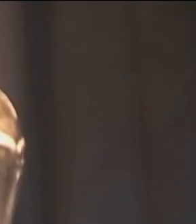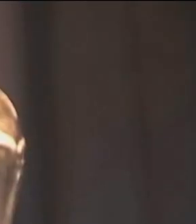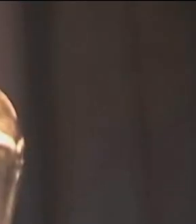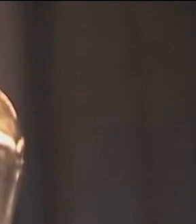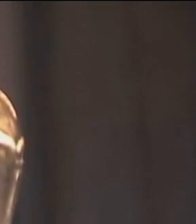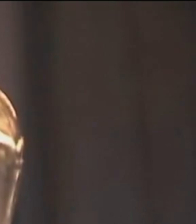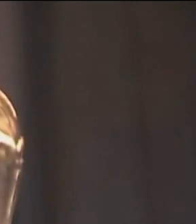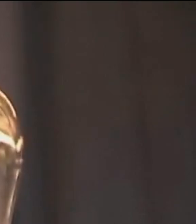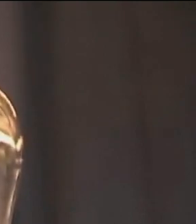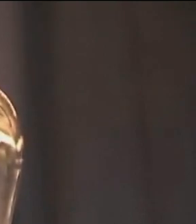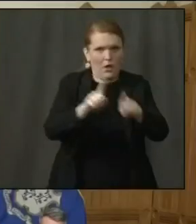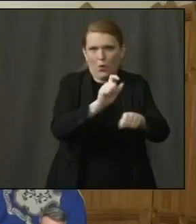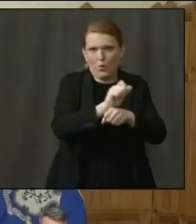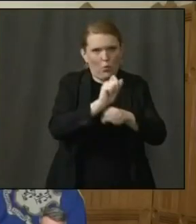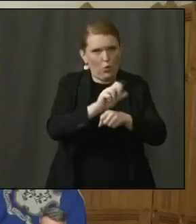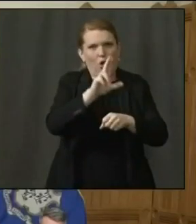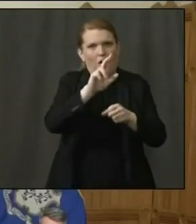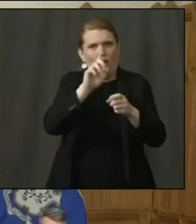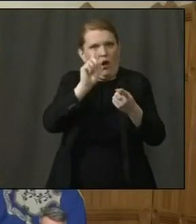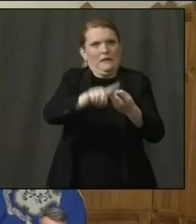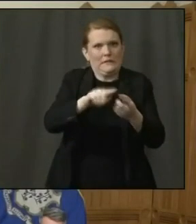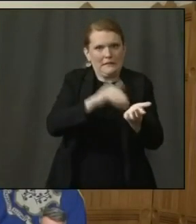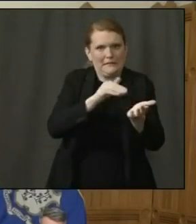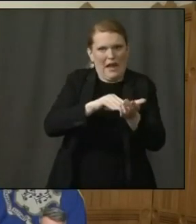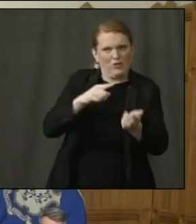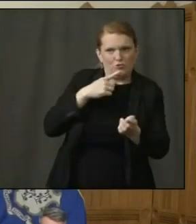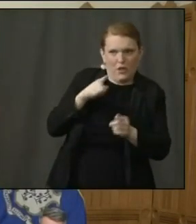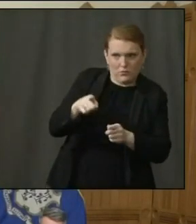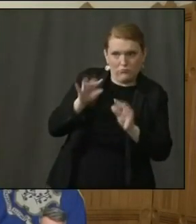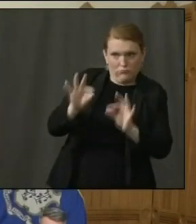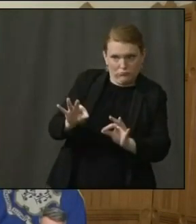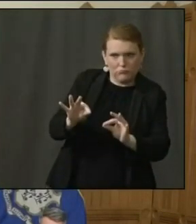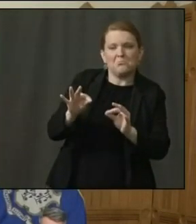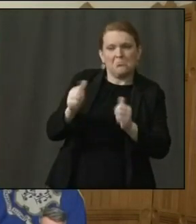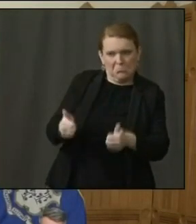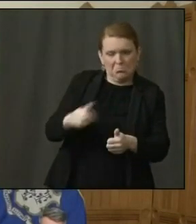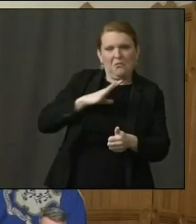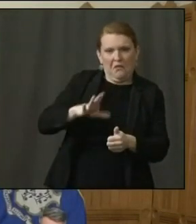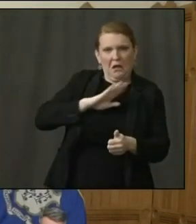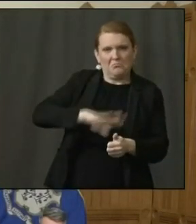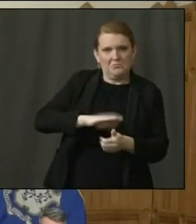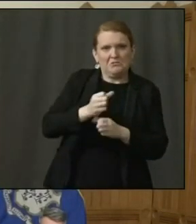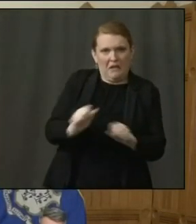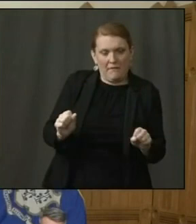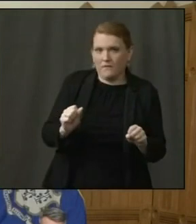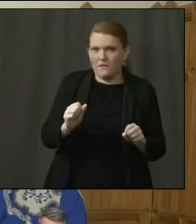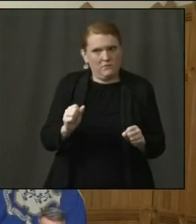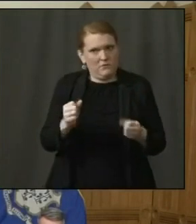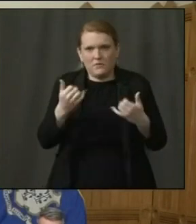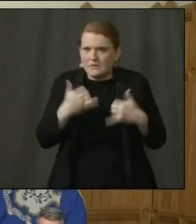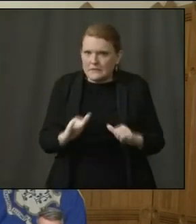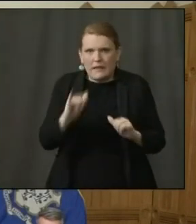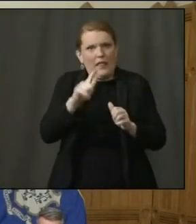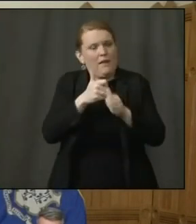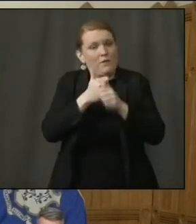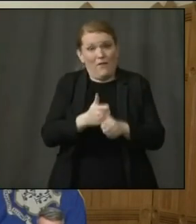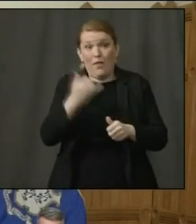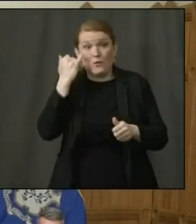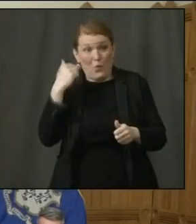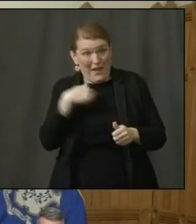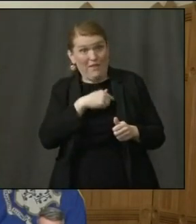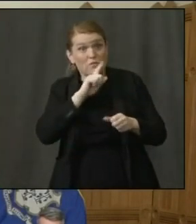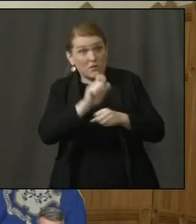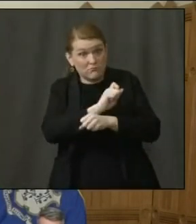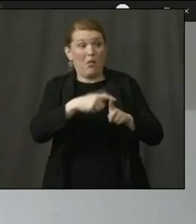discussion turned to reopening. We can do what we're doing, that is begin to have plans to reopen, but have to do it cautiously so we don't